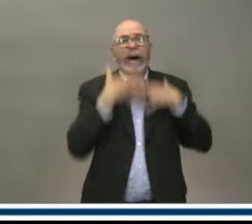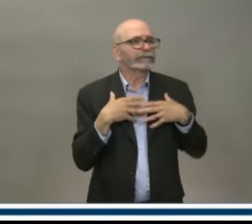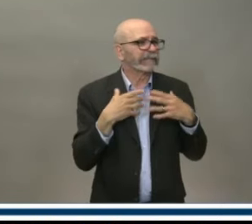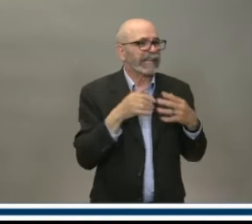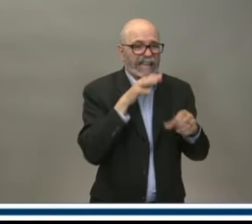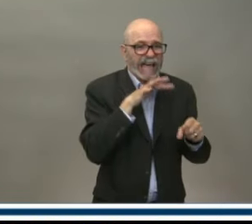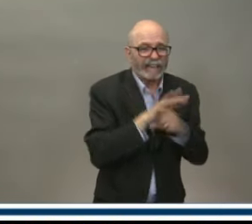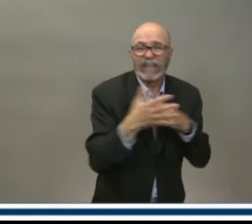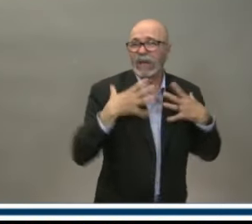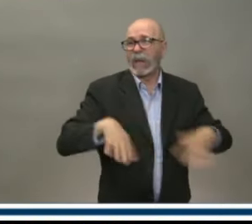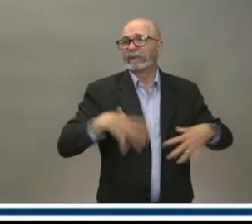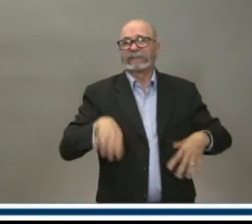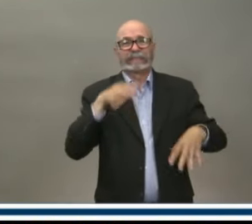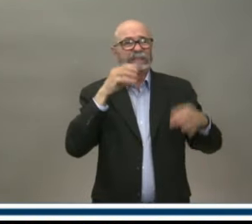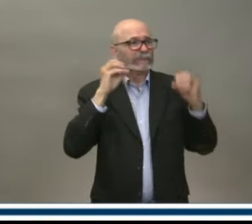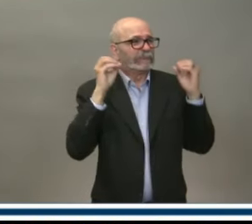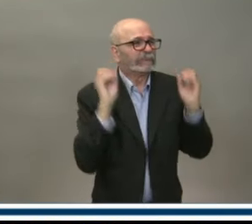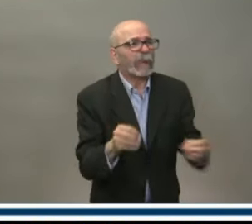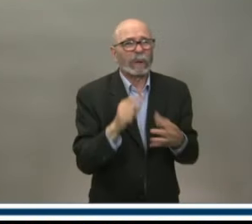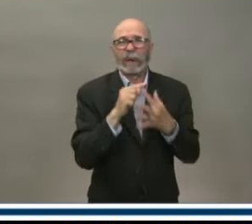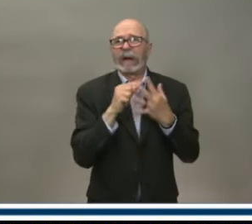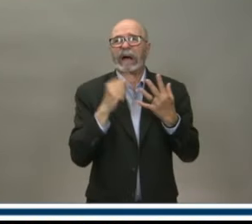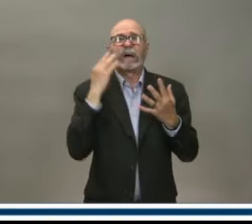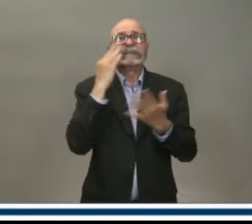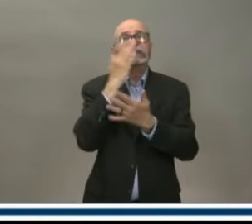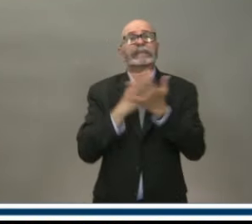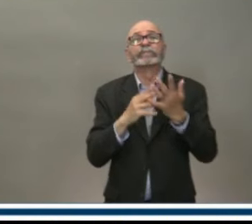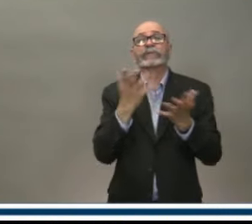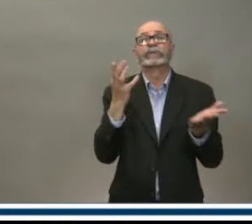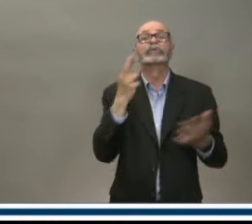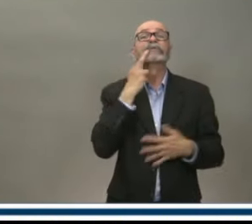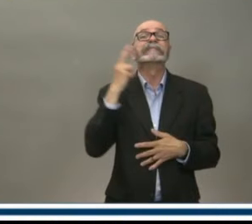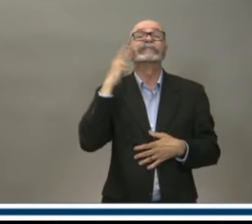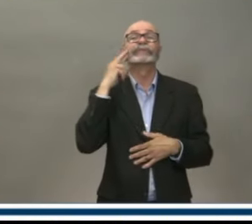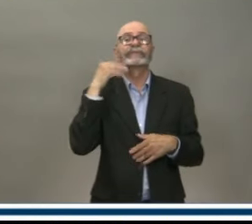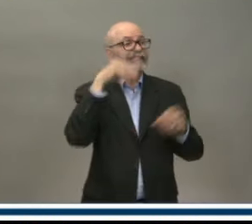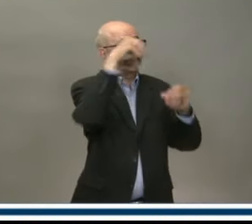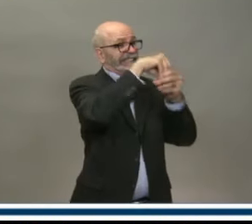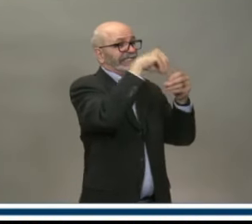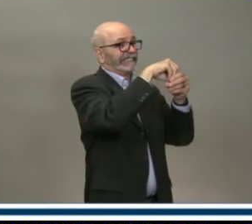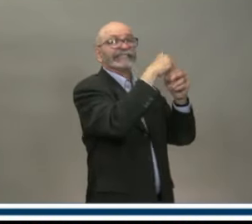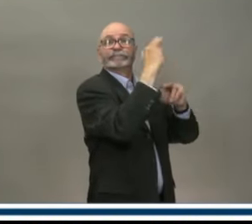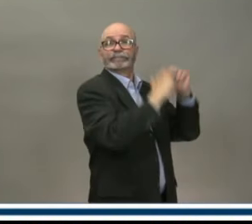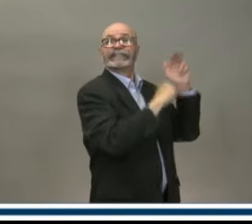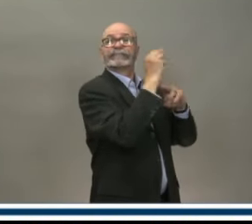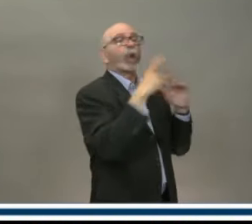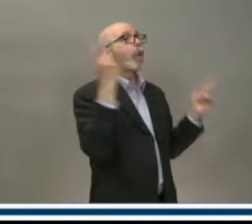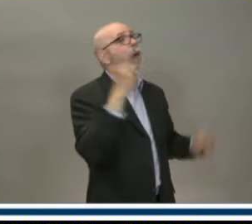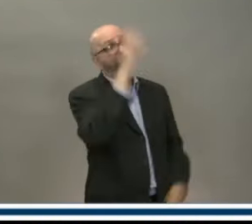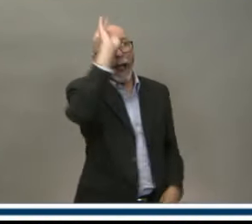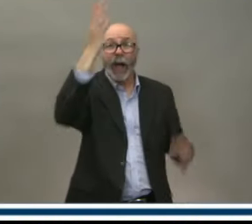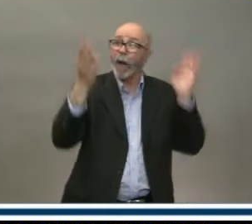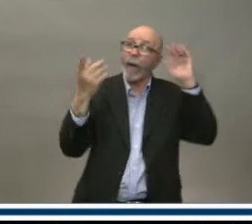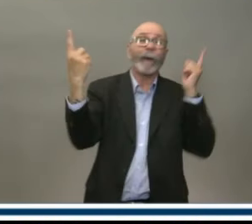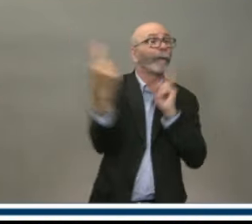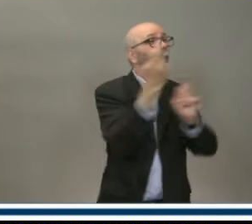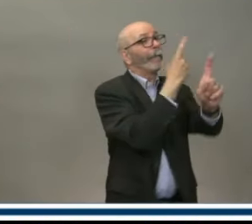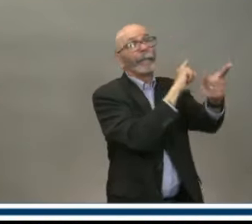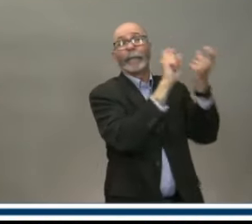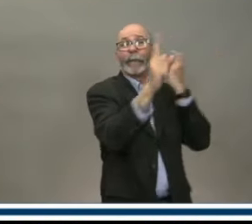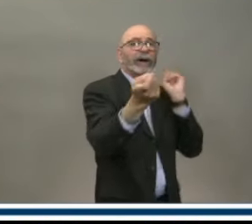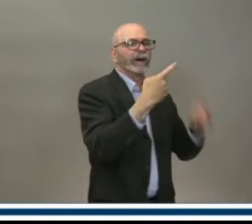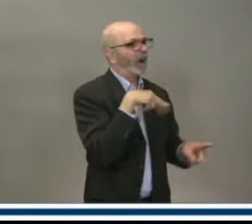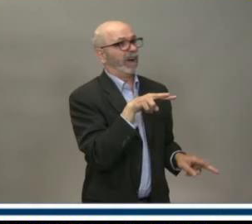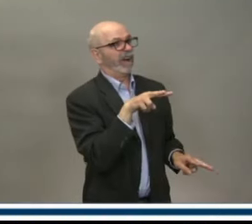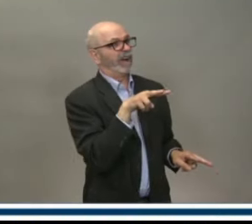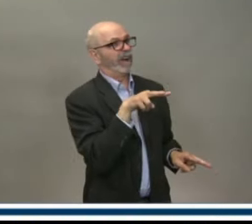to move around freely, unlike the way they would in the hospital. And they're expressing concern that this is opening up healthcare workers to